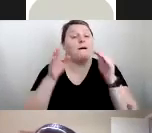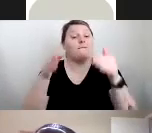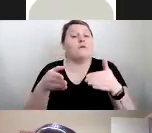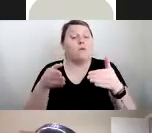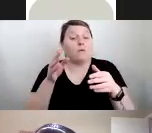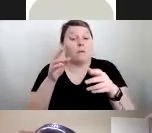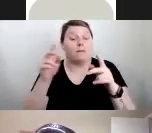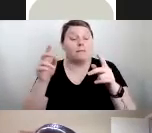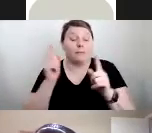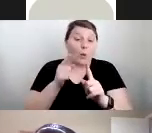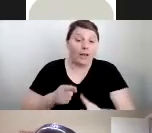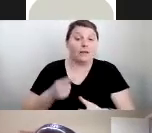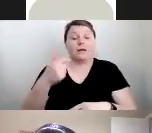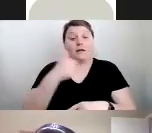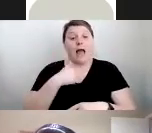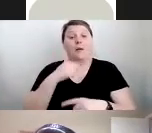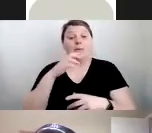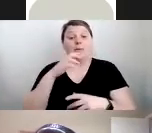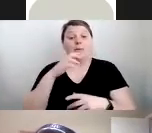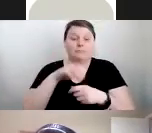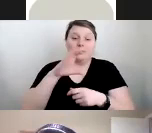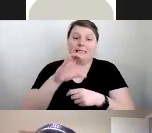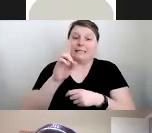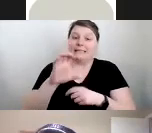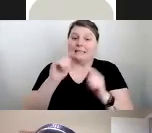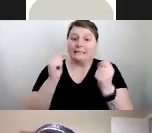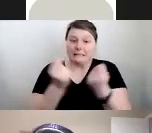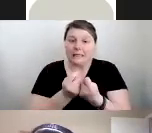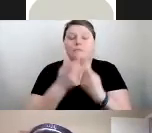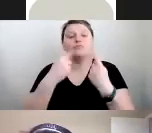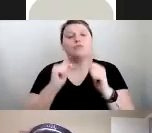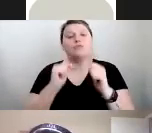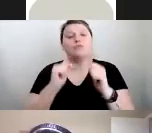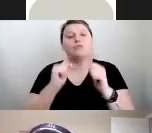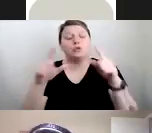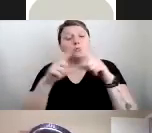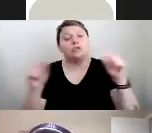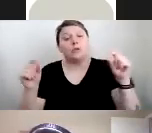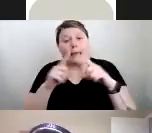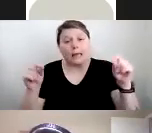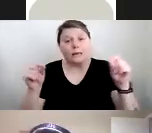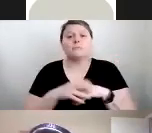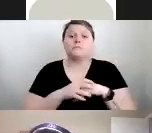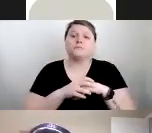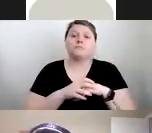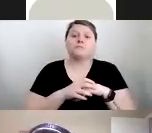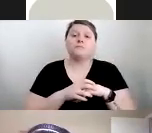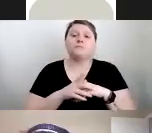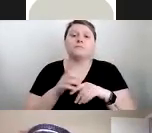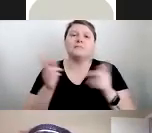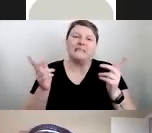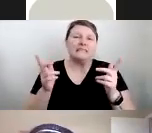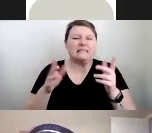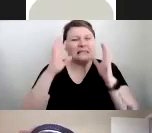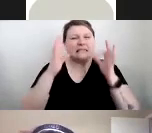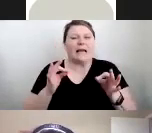leads on that team and had the opportunity to go over to Japan, but elected to stay here in